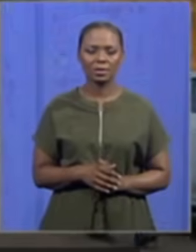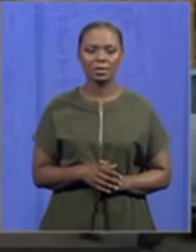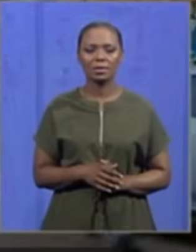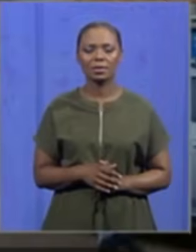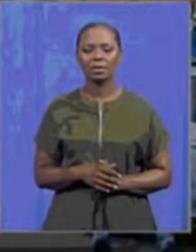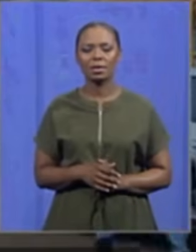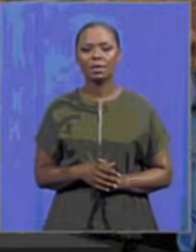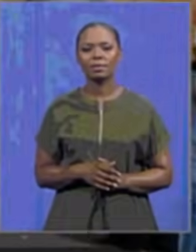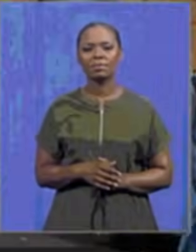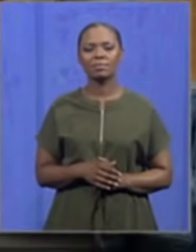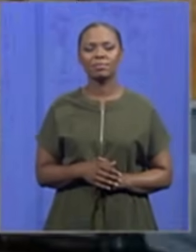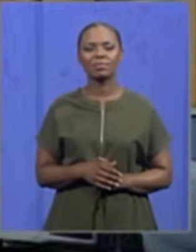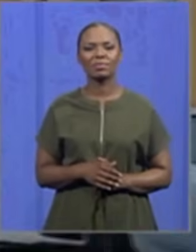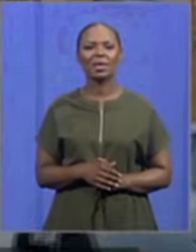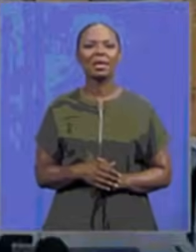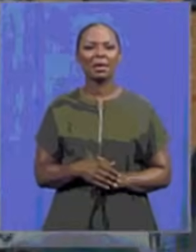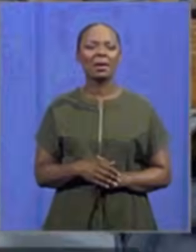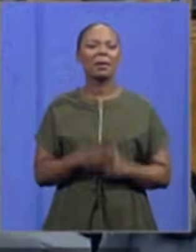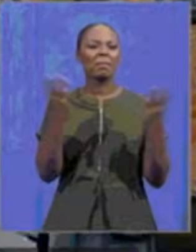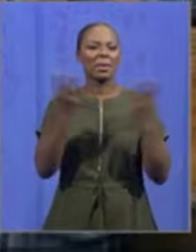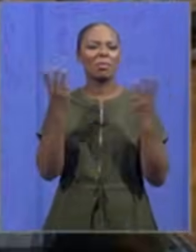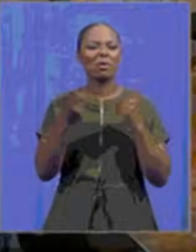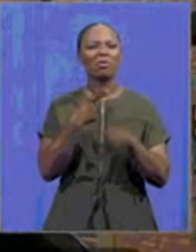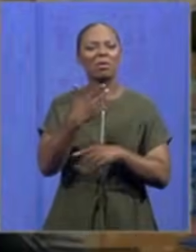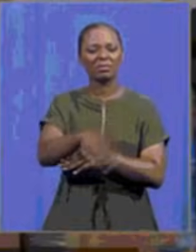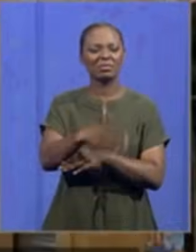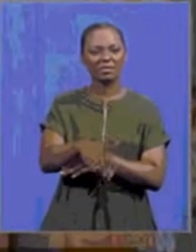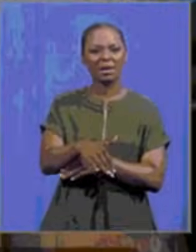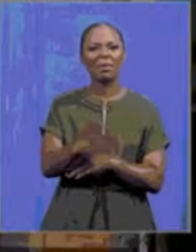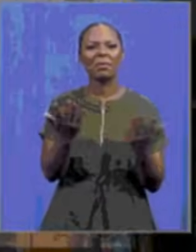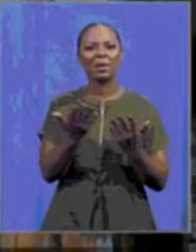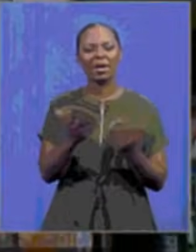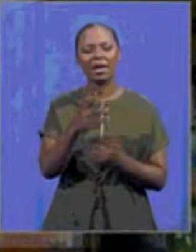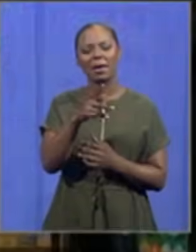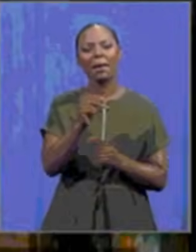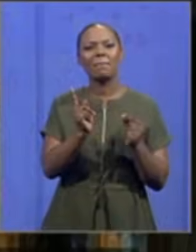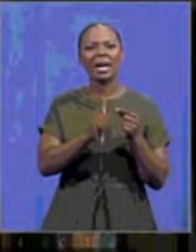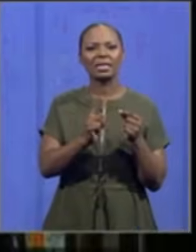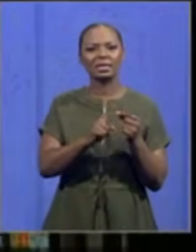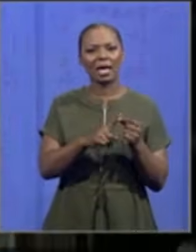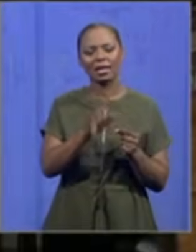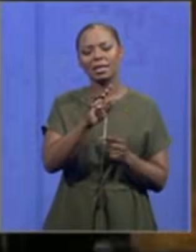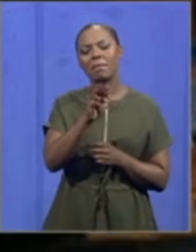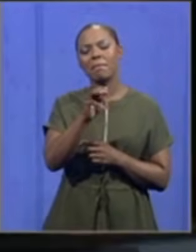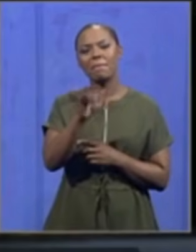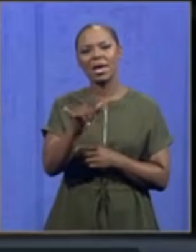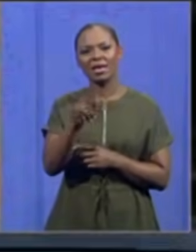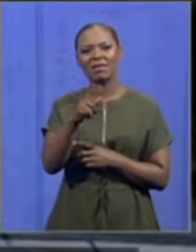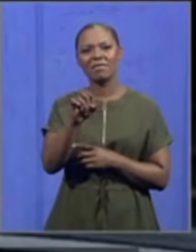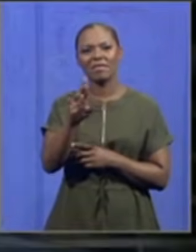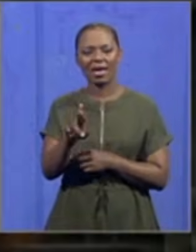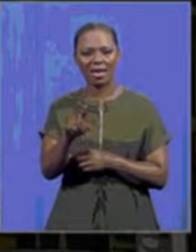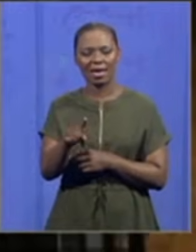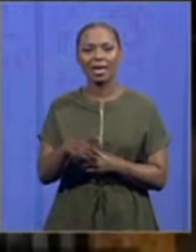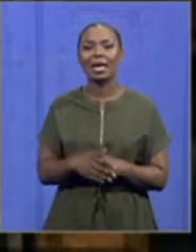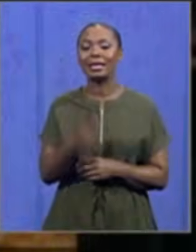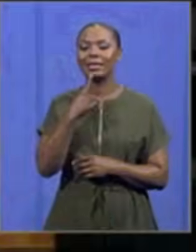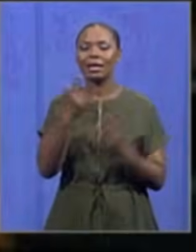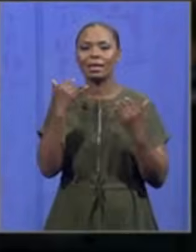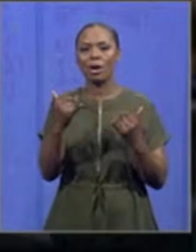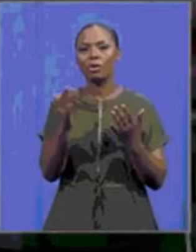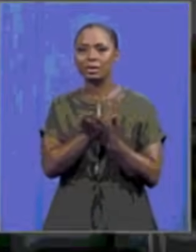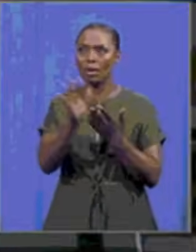Bagwebi ba ba tswang kwa nageng ya Pakistan kwa Fortsburg le Mayfair ba re gona le badiredi bangwe ba puso ba ba akaretsang mapodisi ba batlang madi